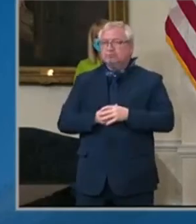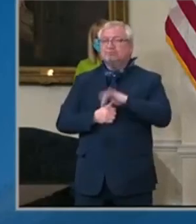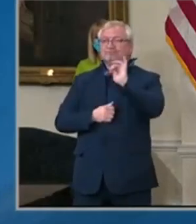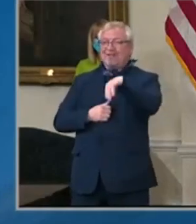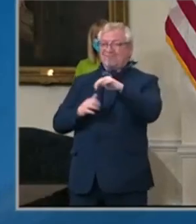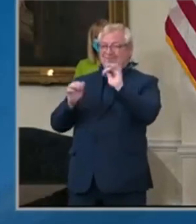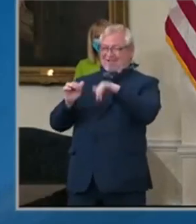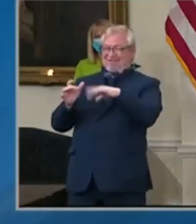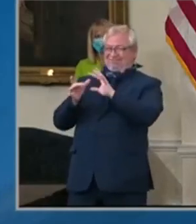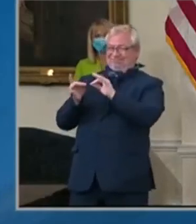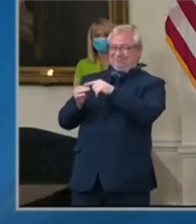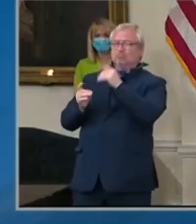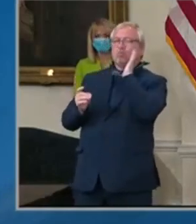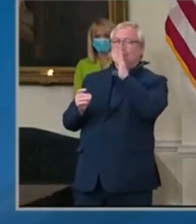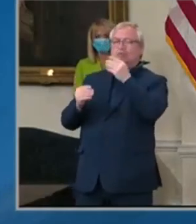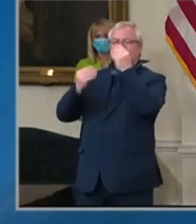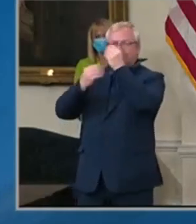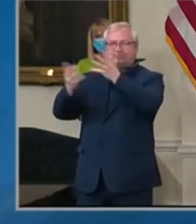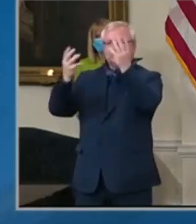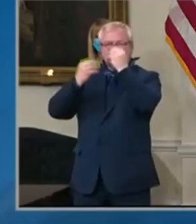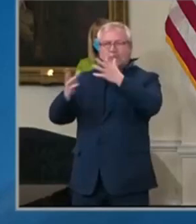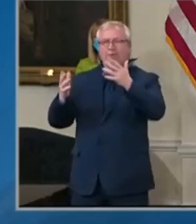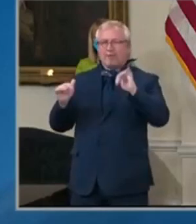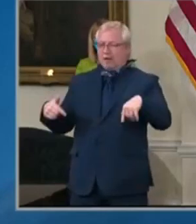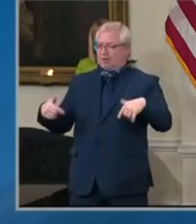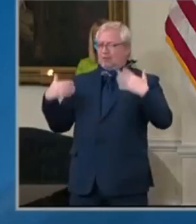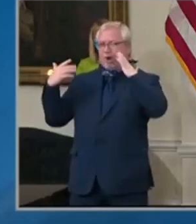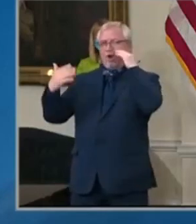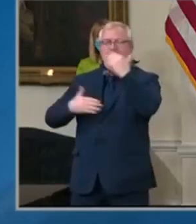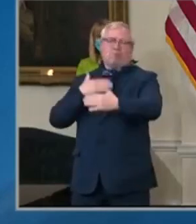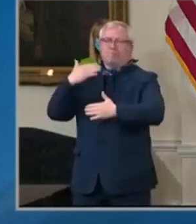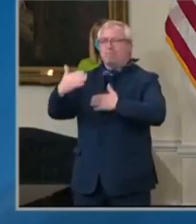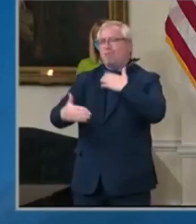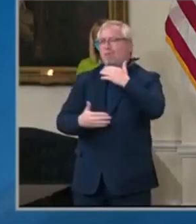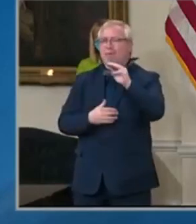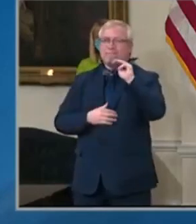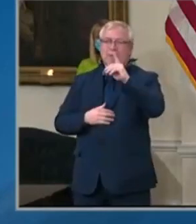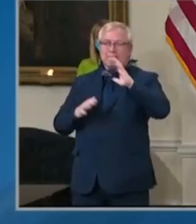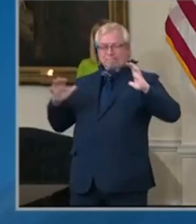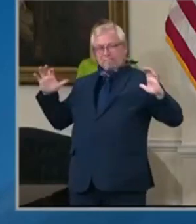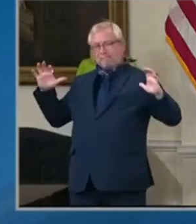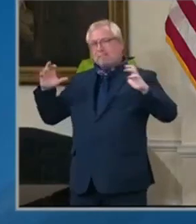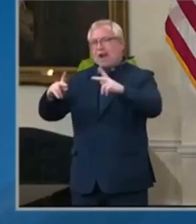of Maryland will return stronger and better than ever.